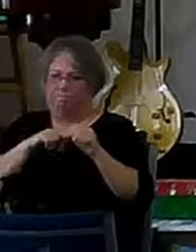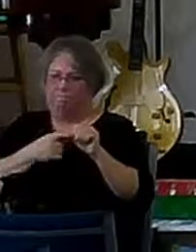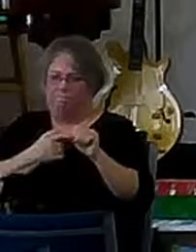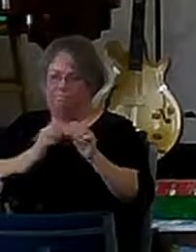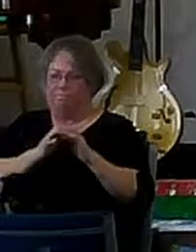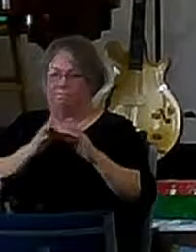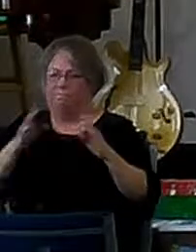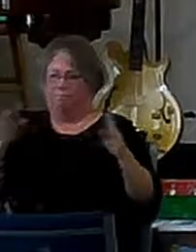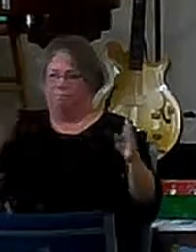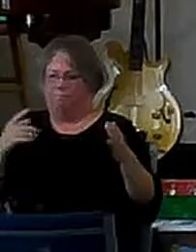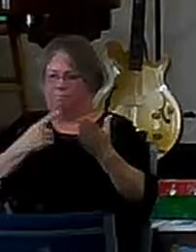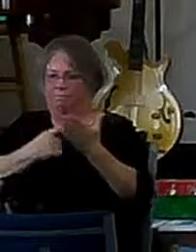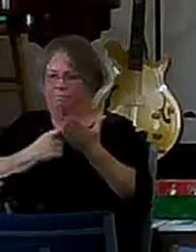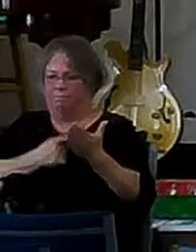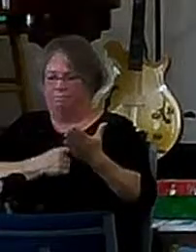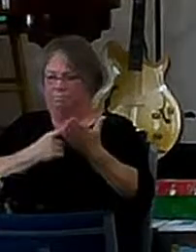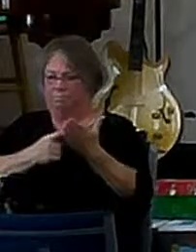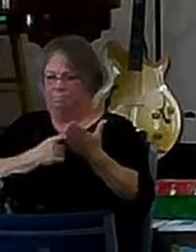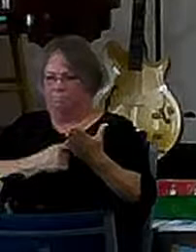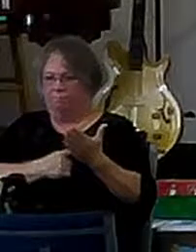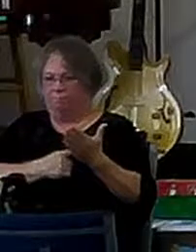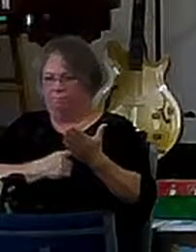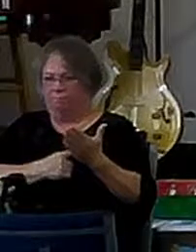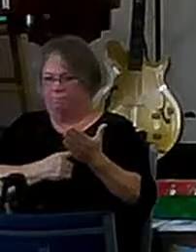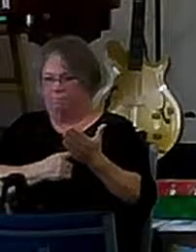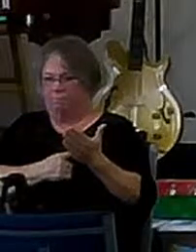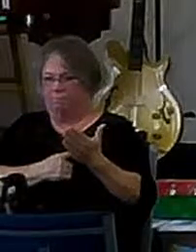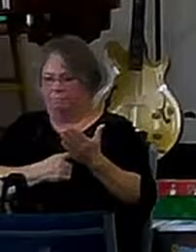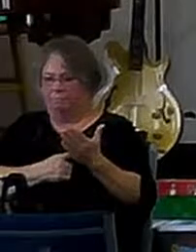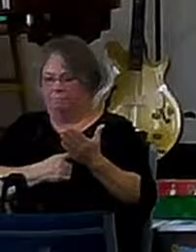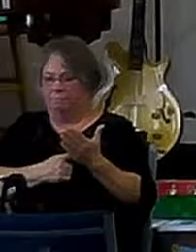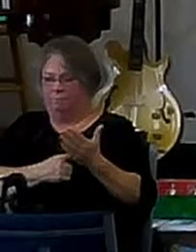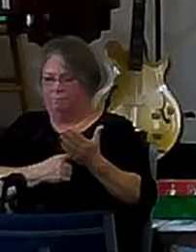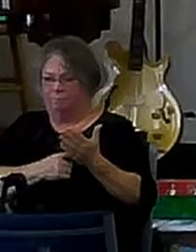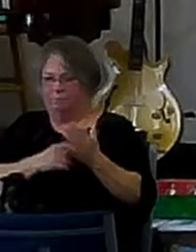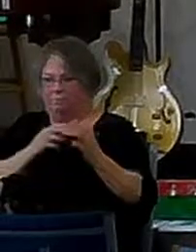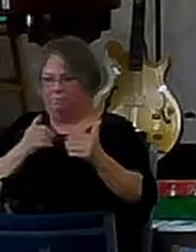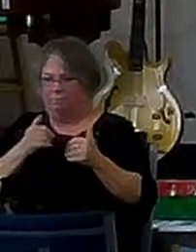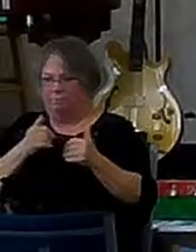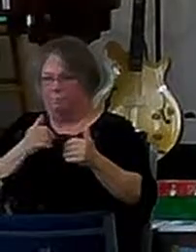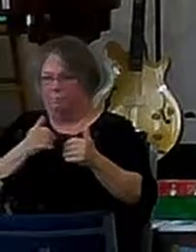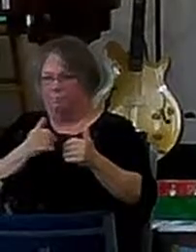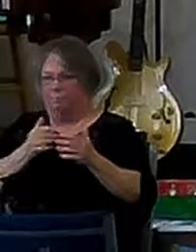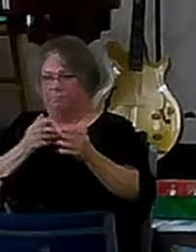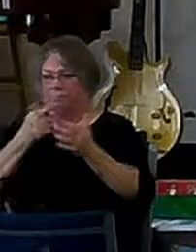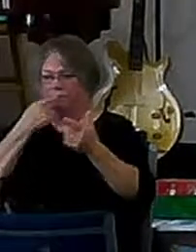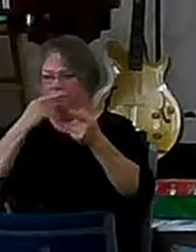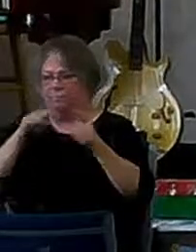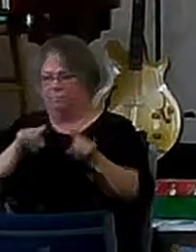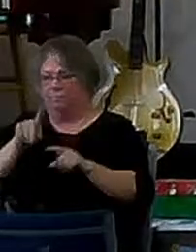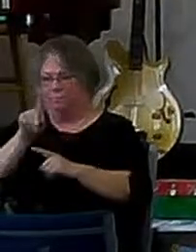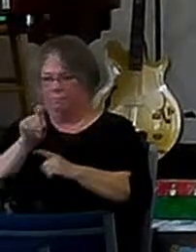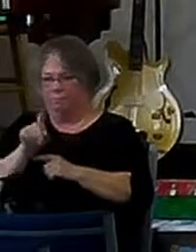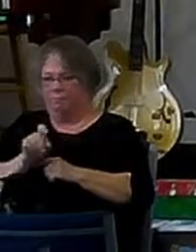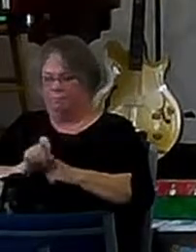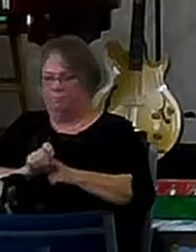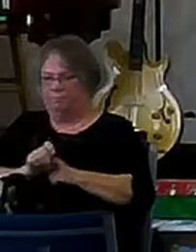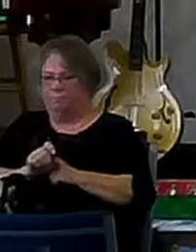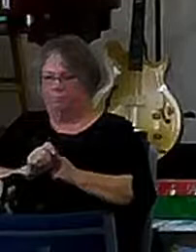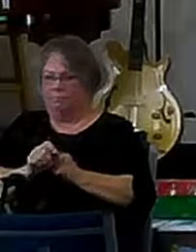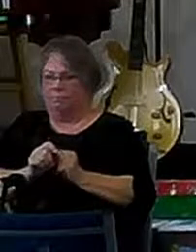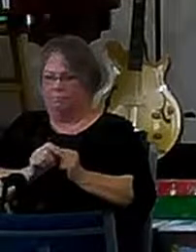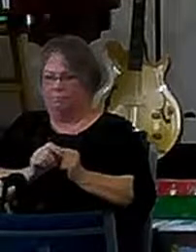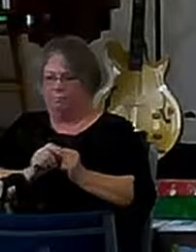in weeks to come, how do we answer the question? At least in a preliminary way, as we